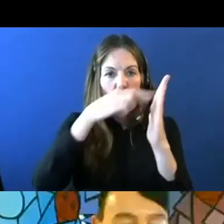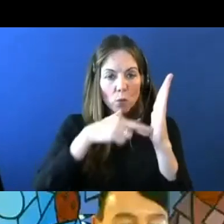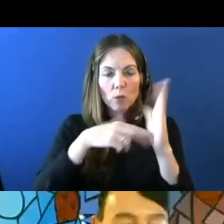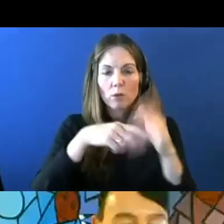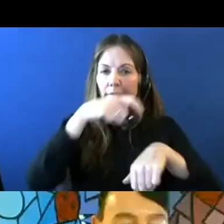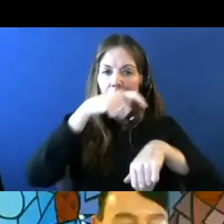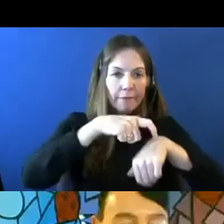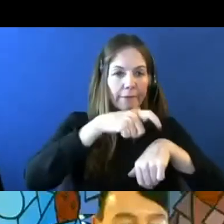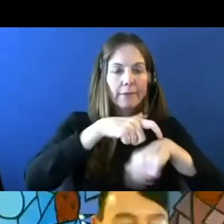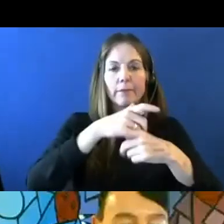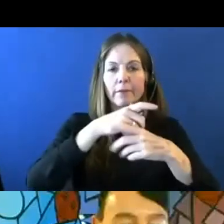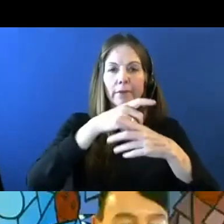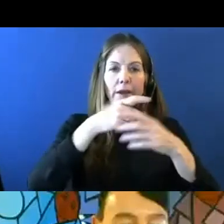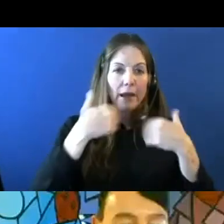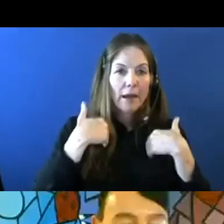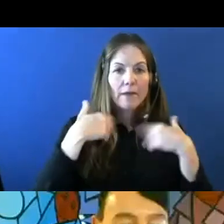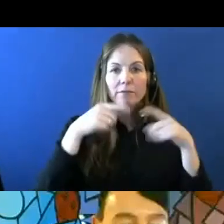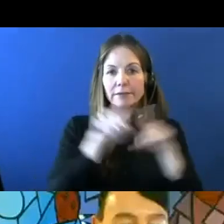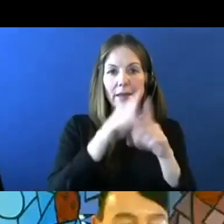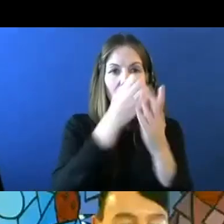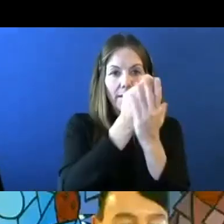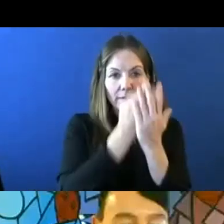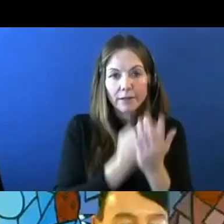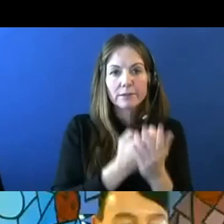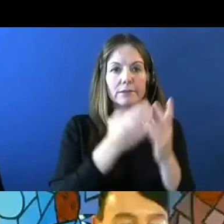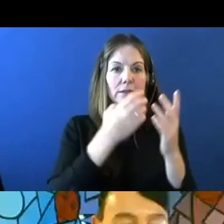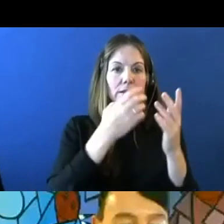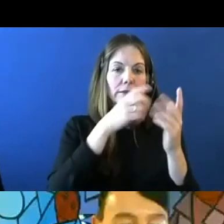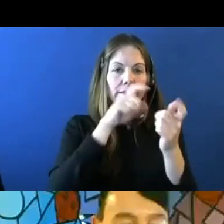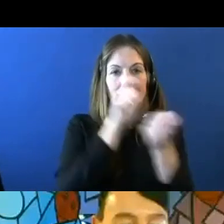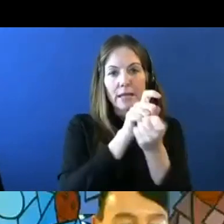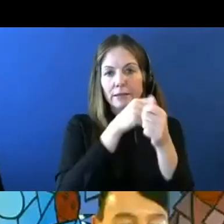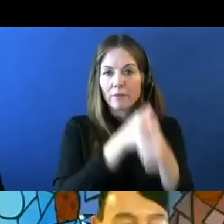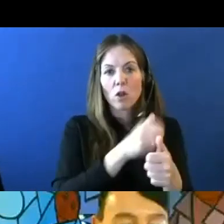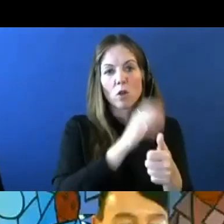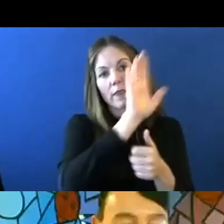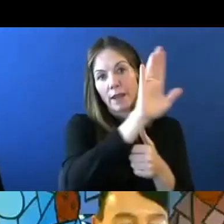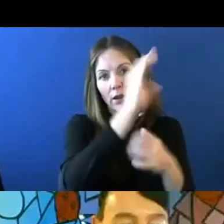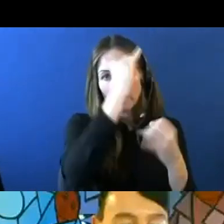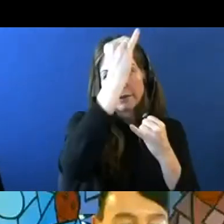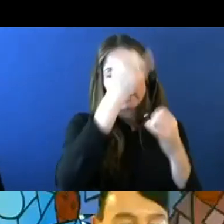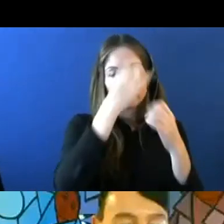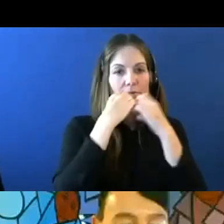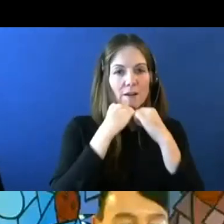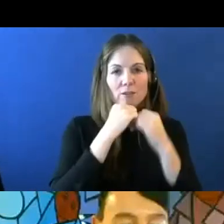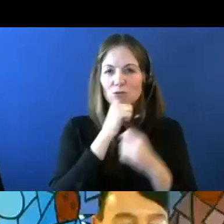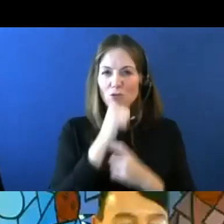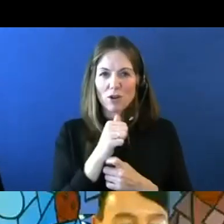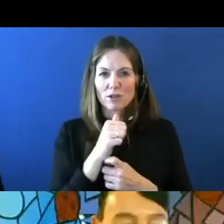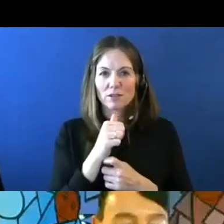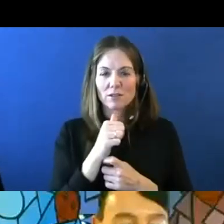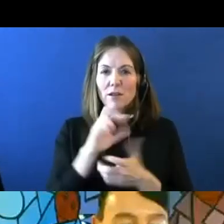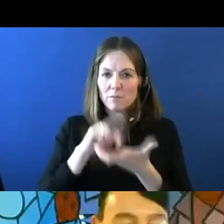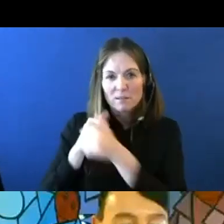will emerge from it with academic products that help us gain bigger,